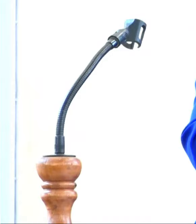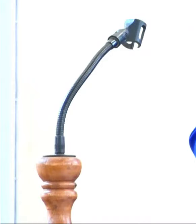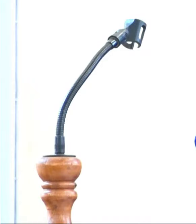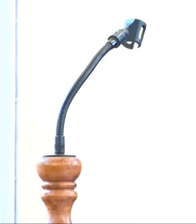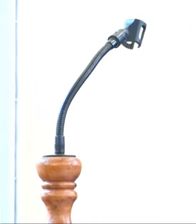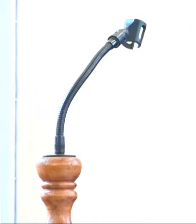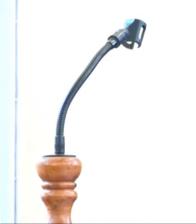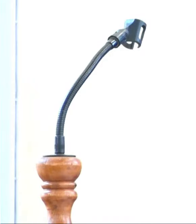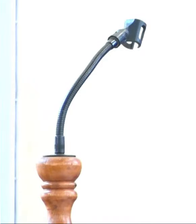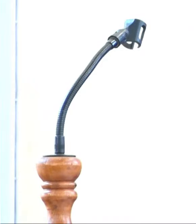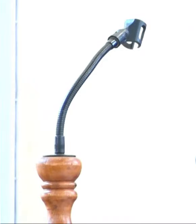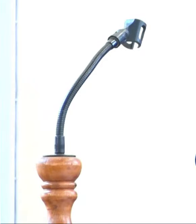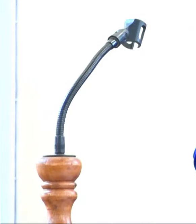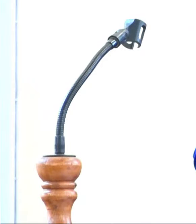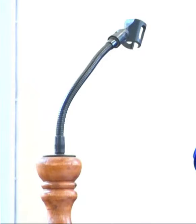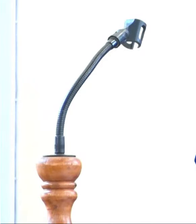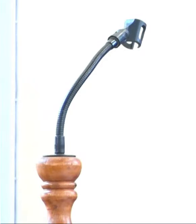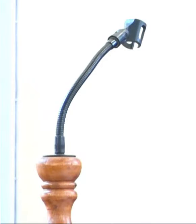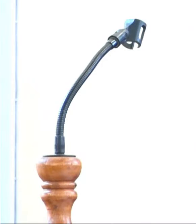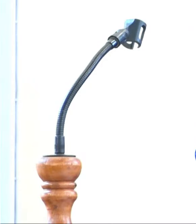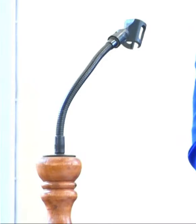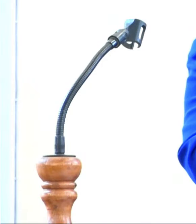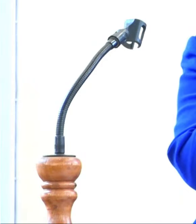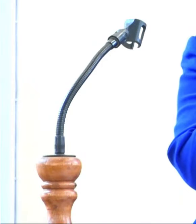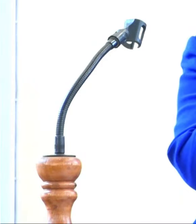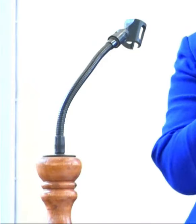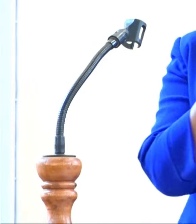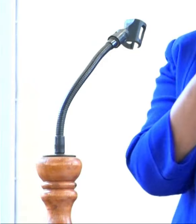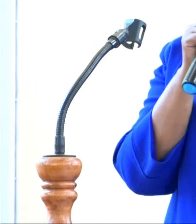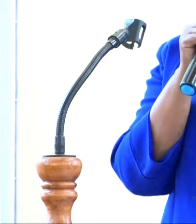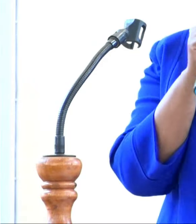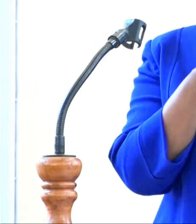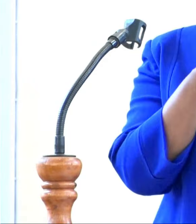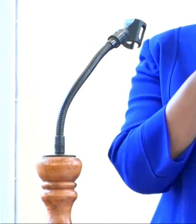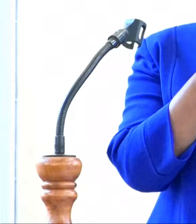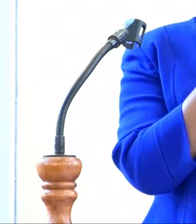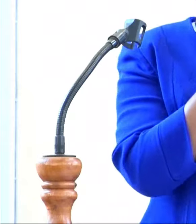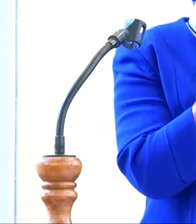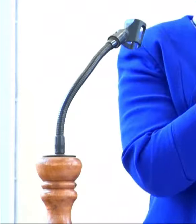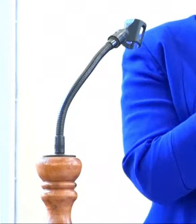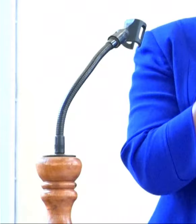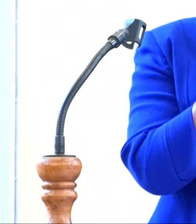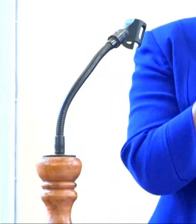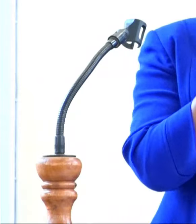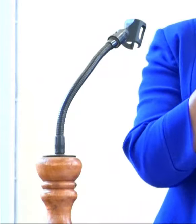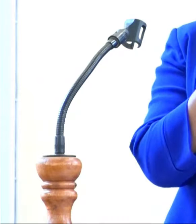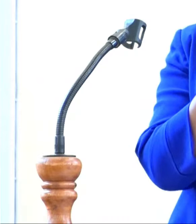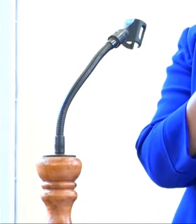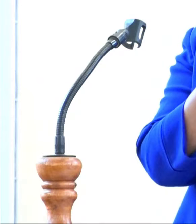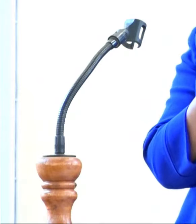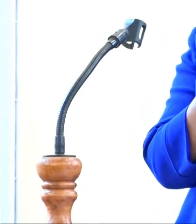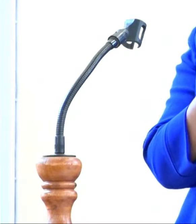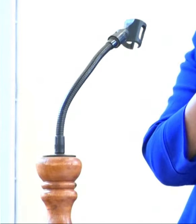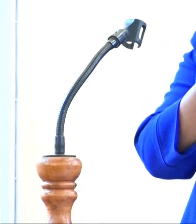conform to the standards of this world. Something lamentable, something that is so sad, something that should